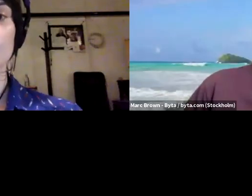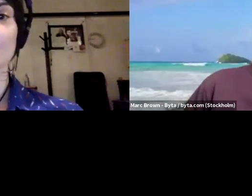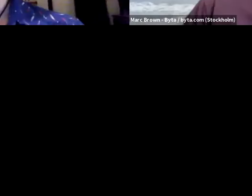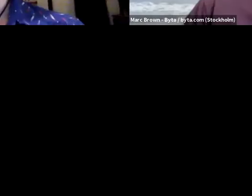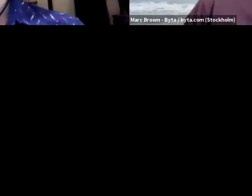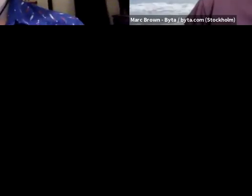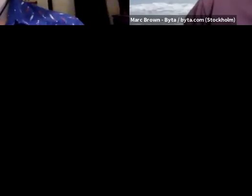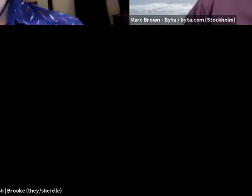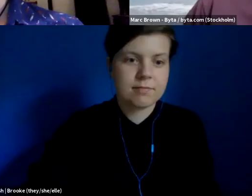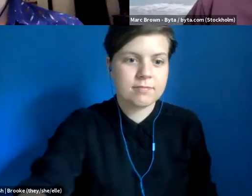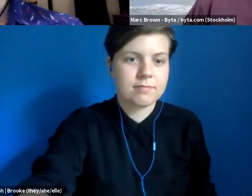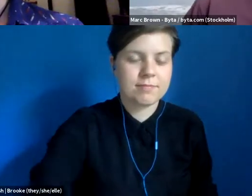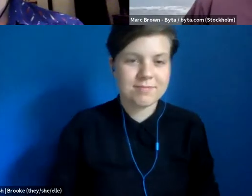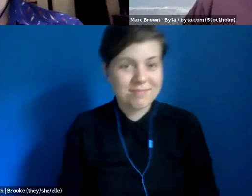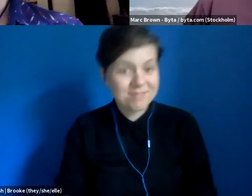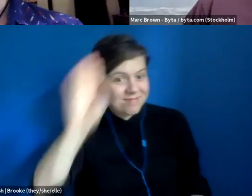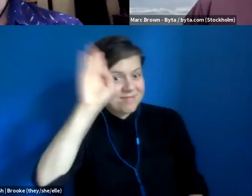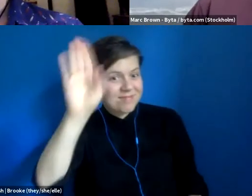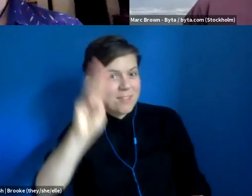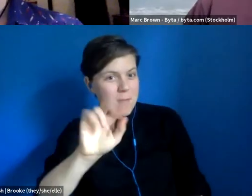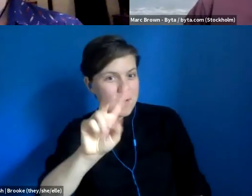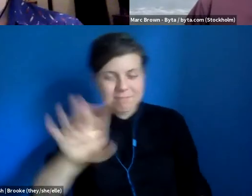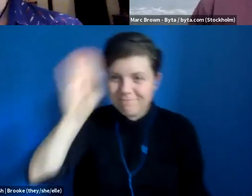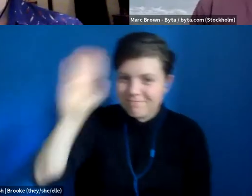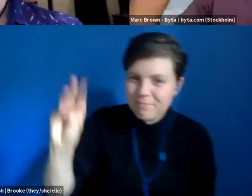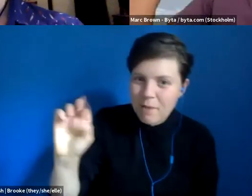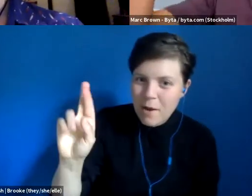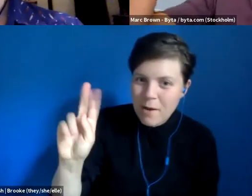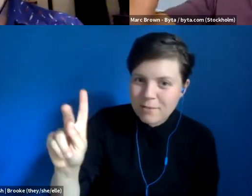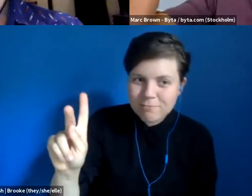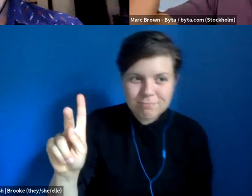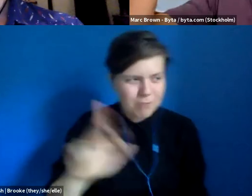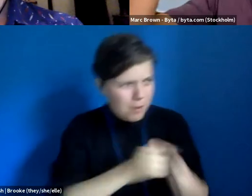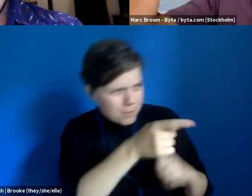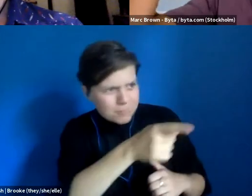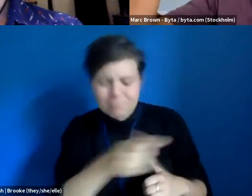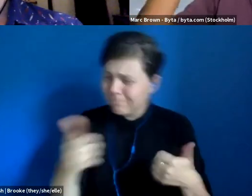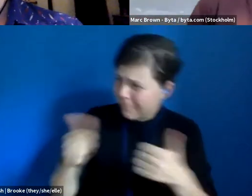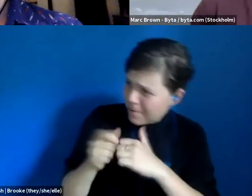Hey Mode, how's it going? Hey Mark, I'm good. How are you? Hello everyone.